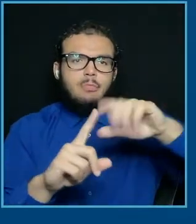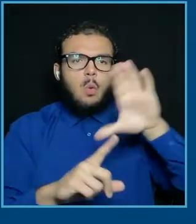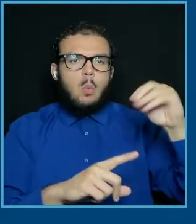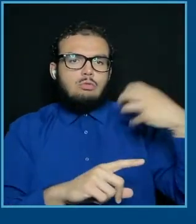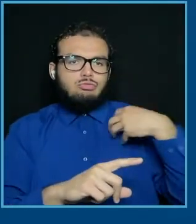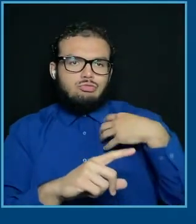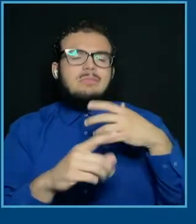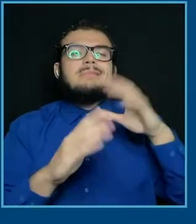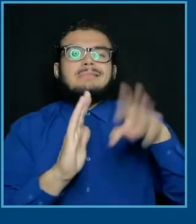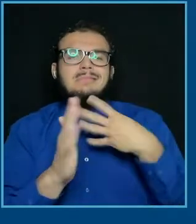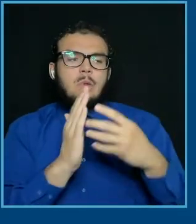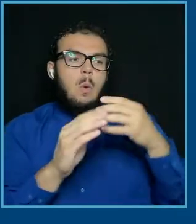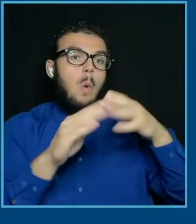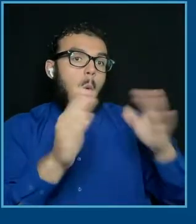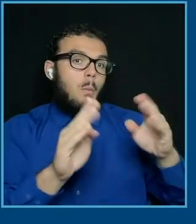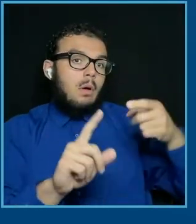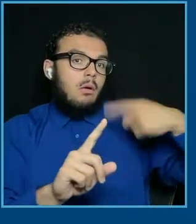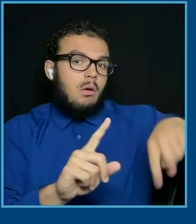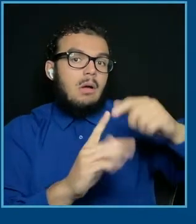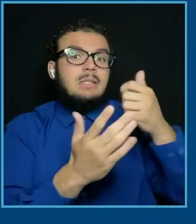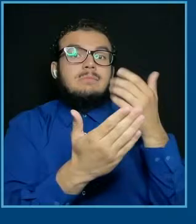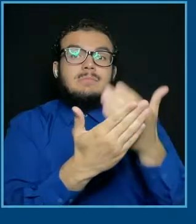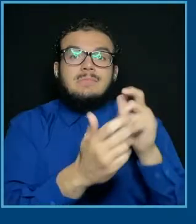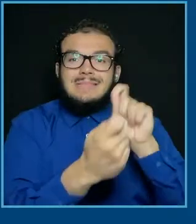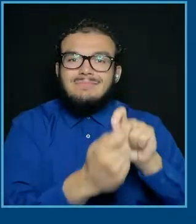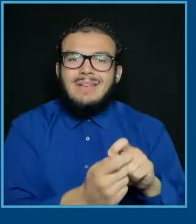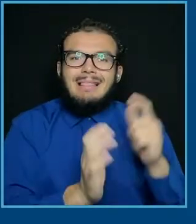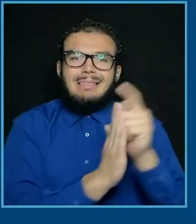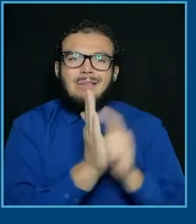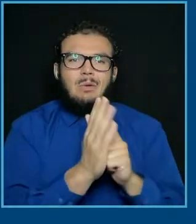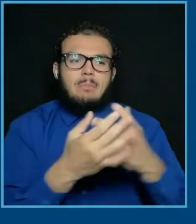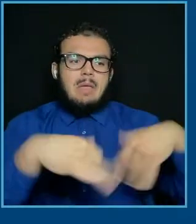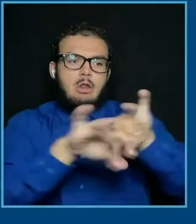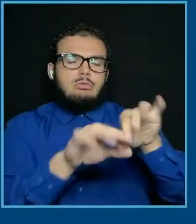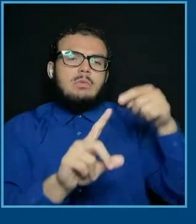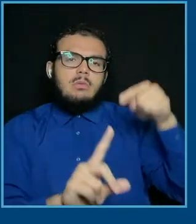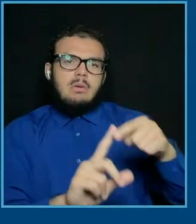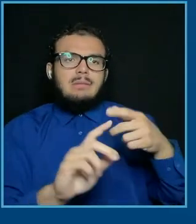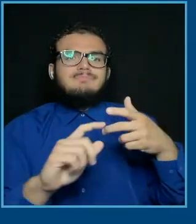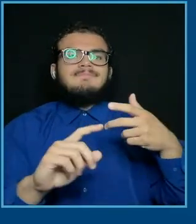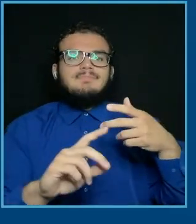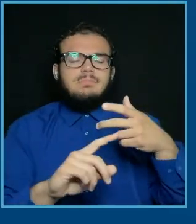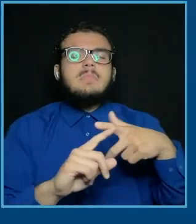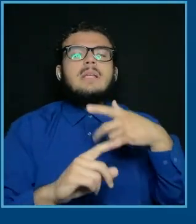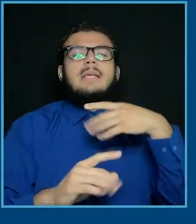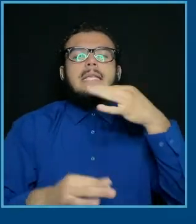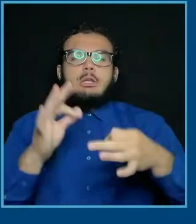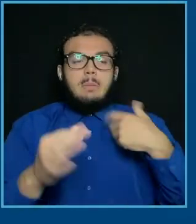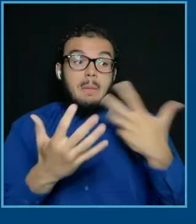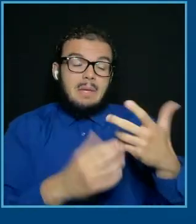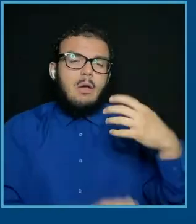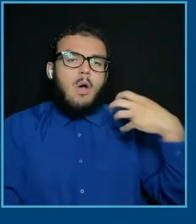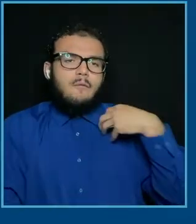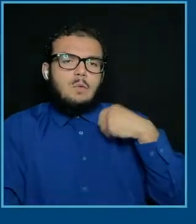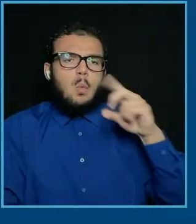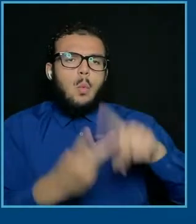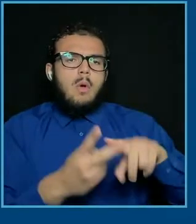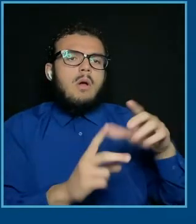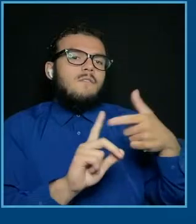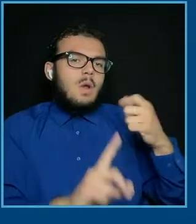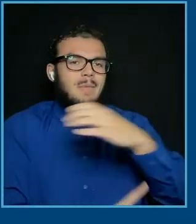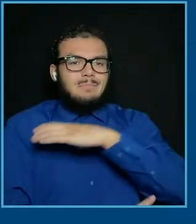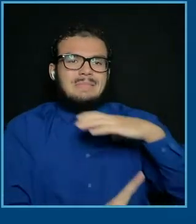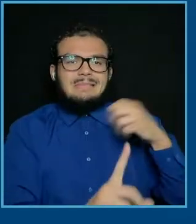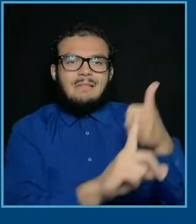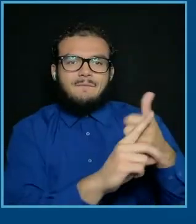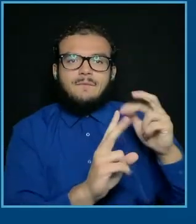and public hearing on the specific factual and legal matters in dispute. The hearing may be conducted by a hearing officer or by the Credentials Committee itself.